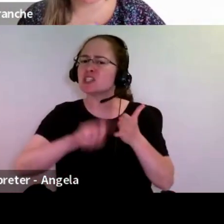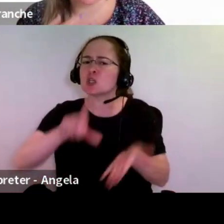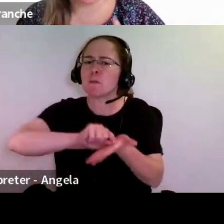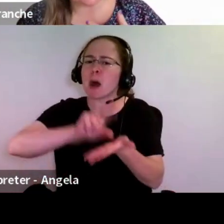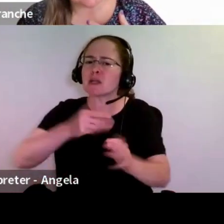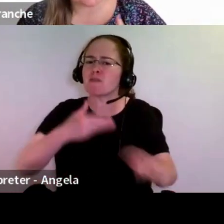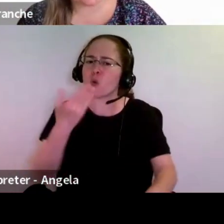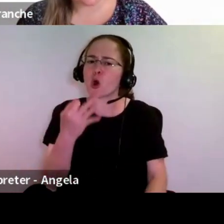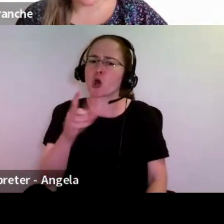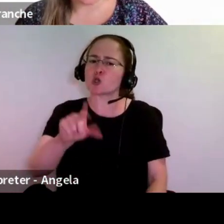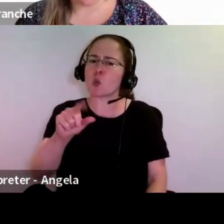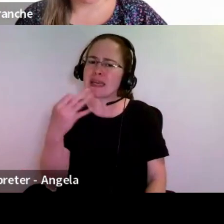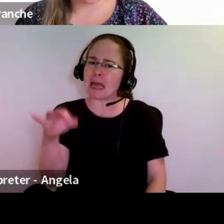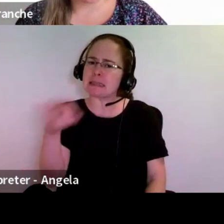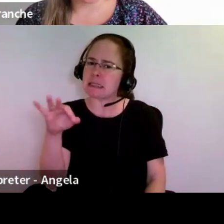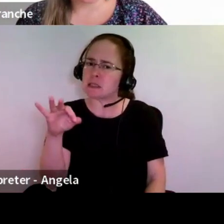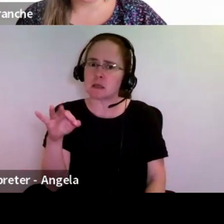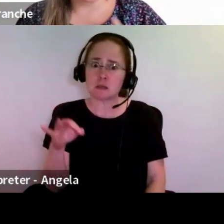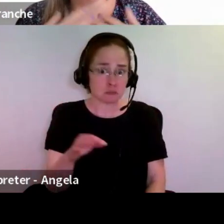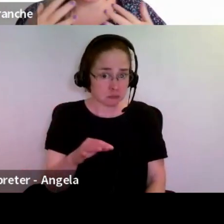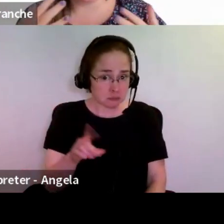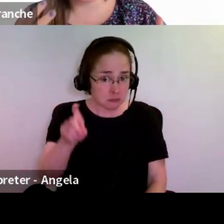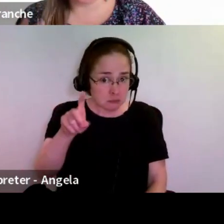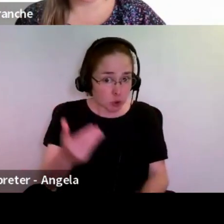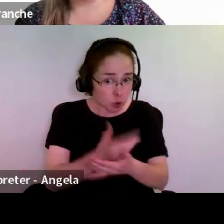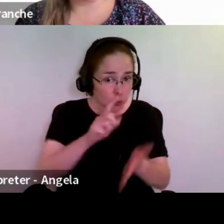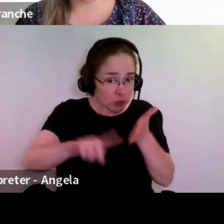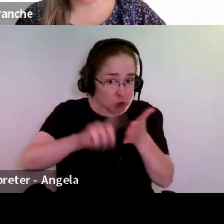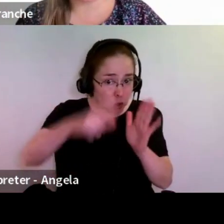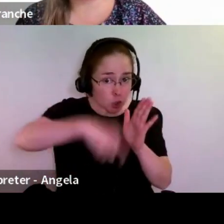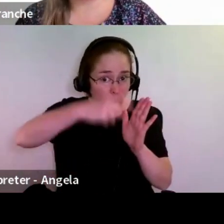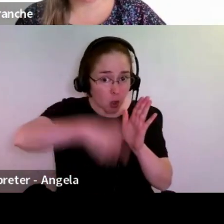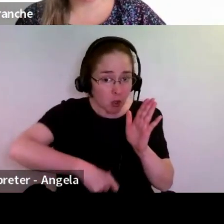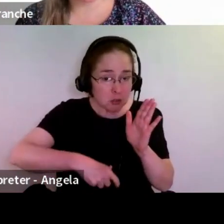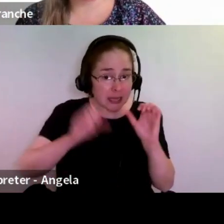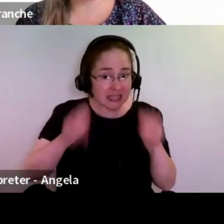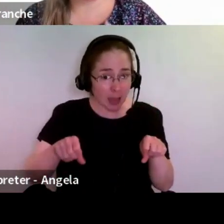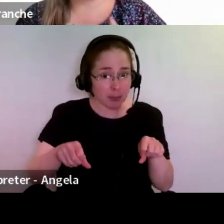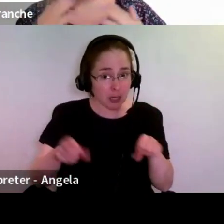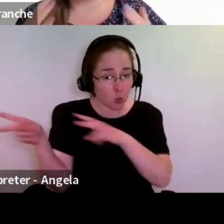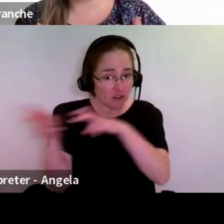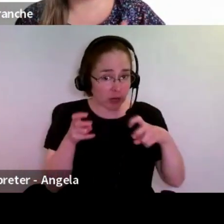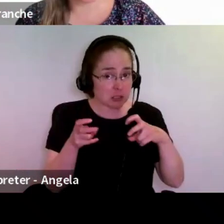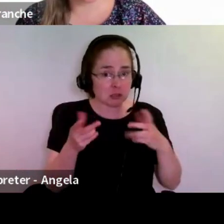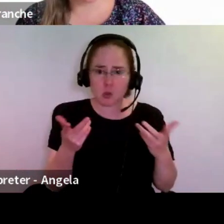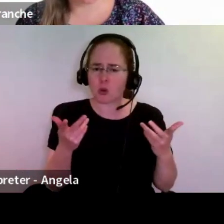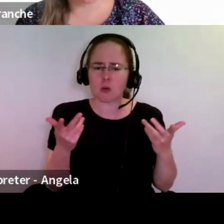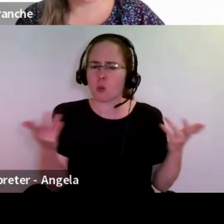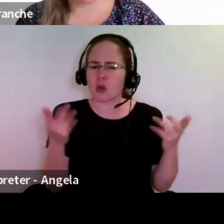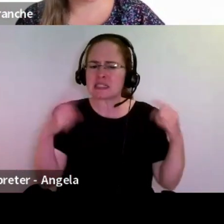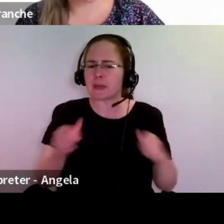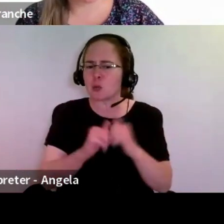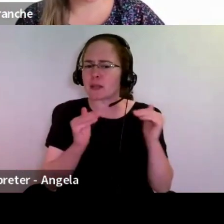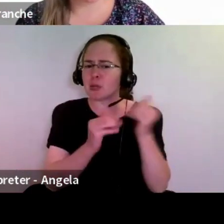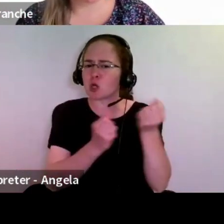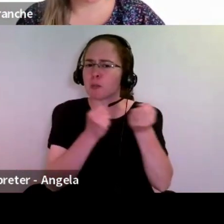before 2019. Are there new research articles that can be referenced? What's the state of peer